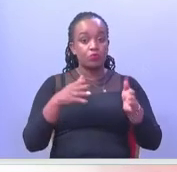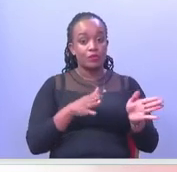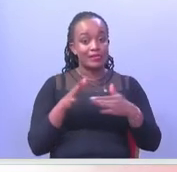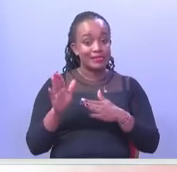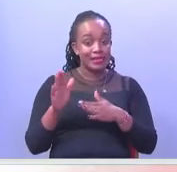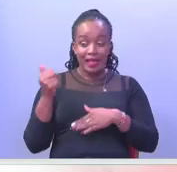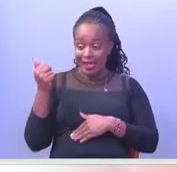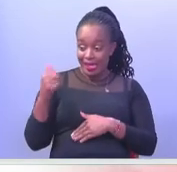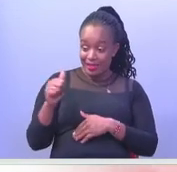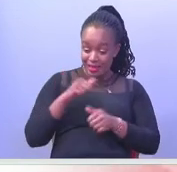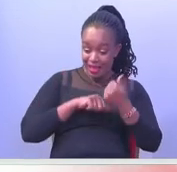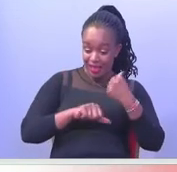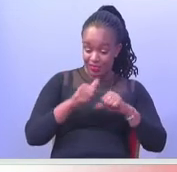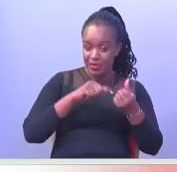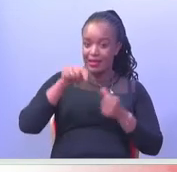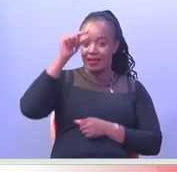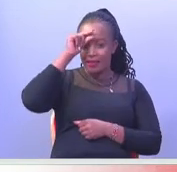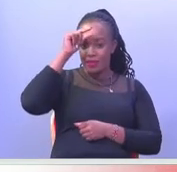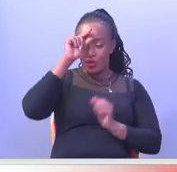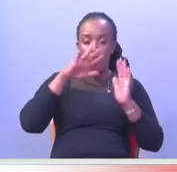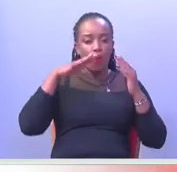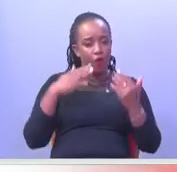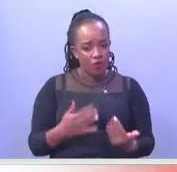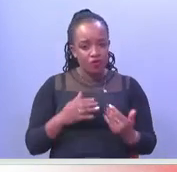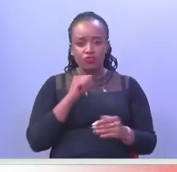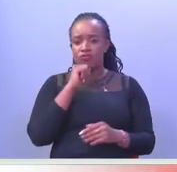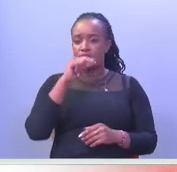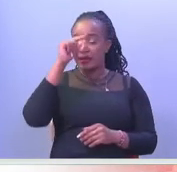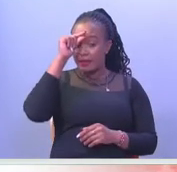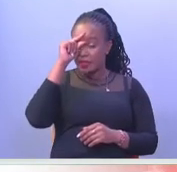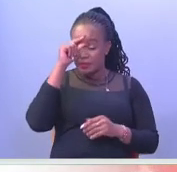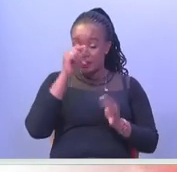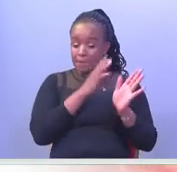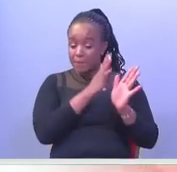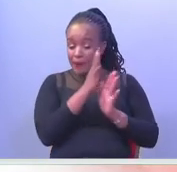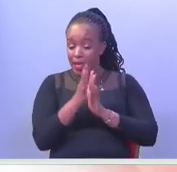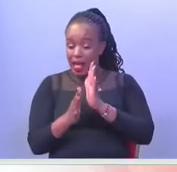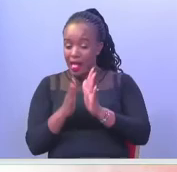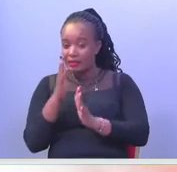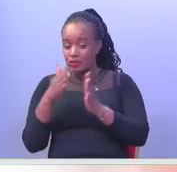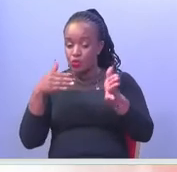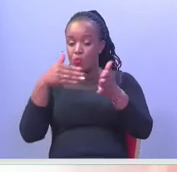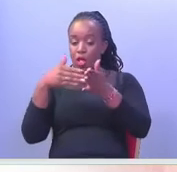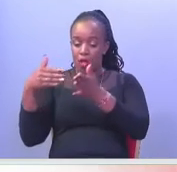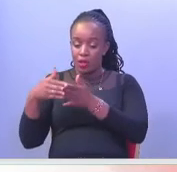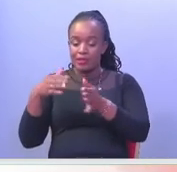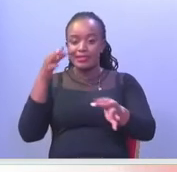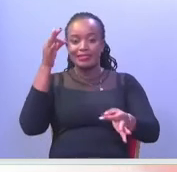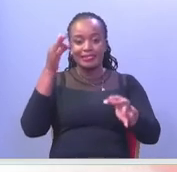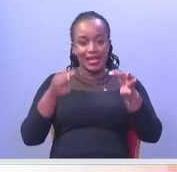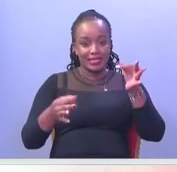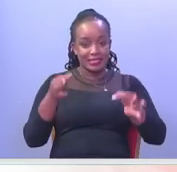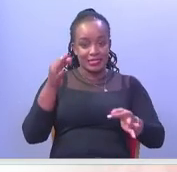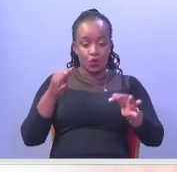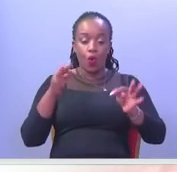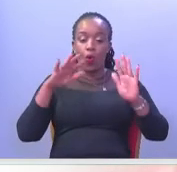the state or non-state purporting to curtail justice or infringe